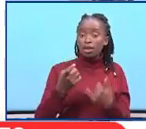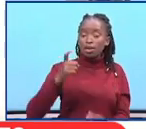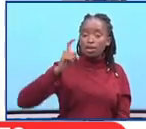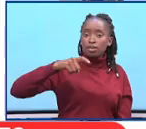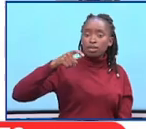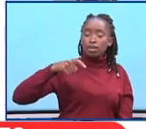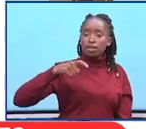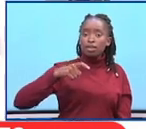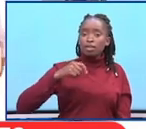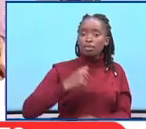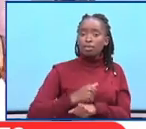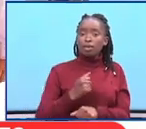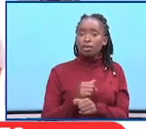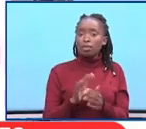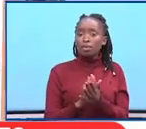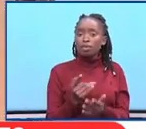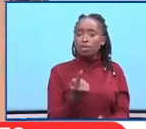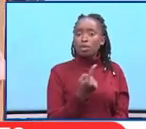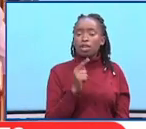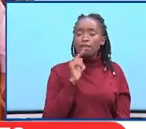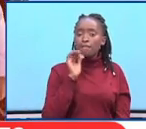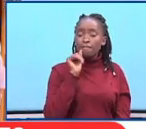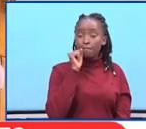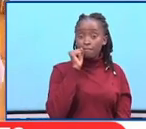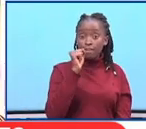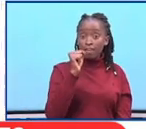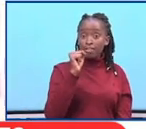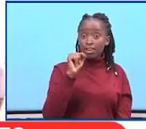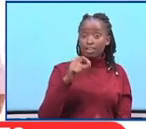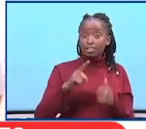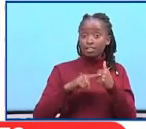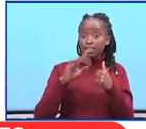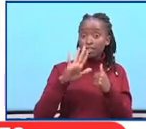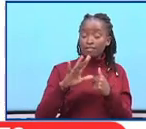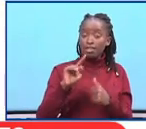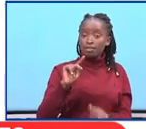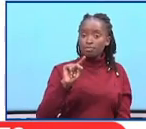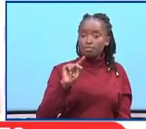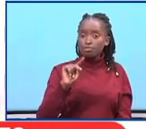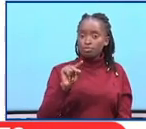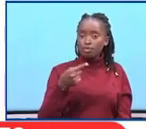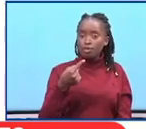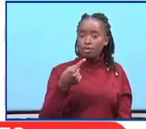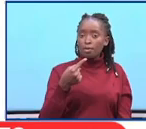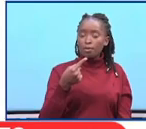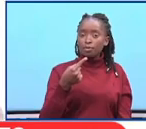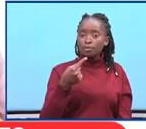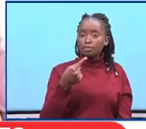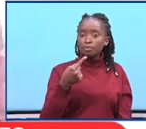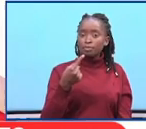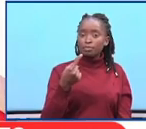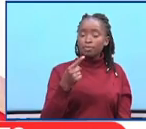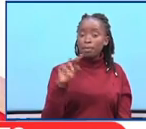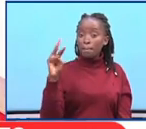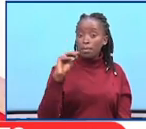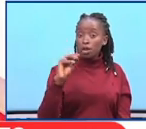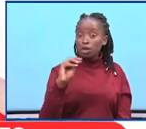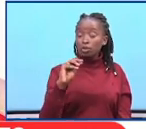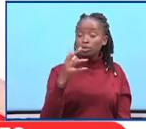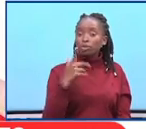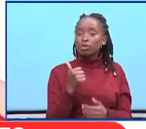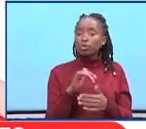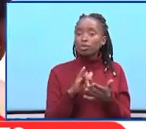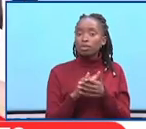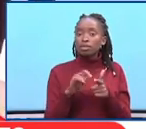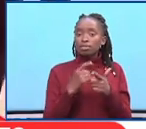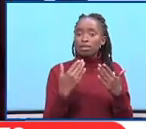operate with only 565.7 billion Kenyan shillings. The adjustment is being made despite the